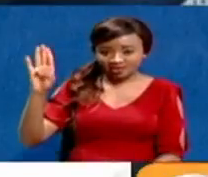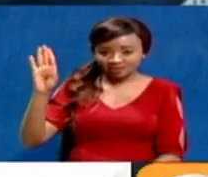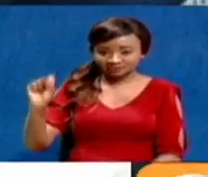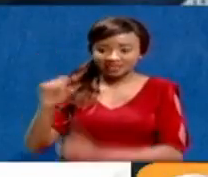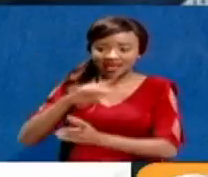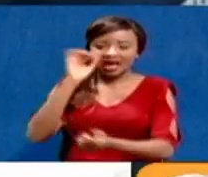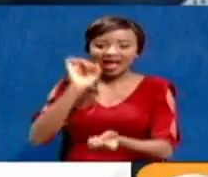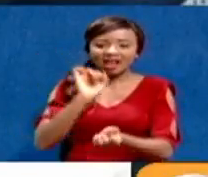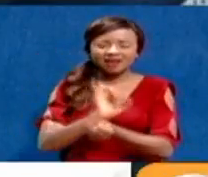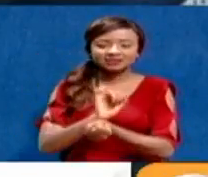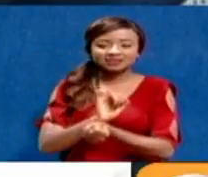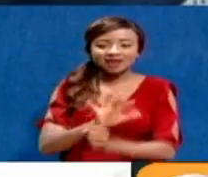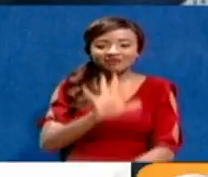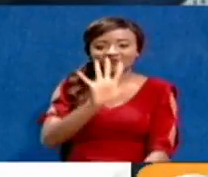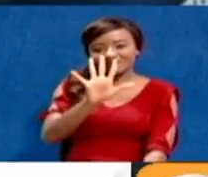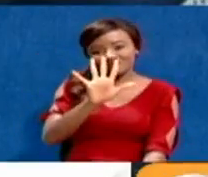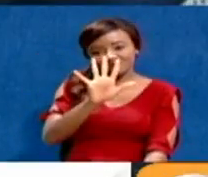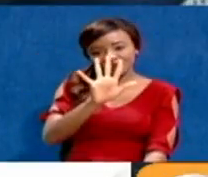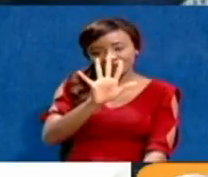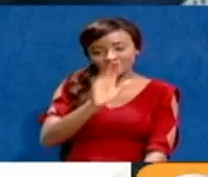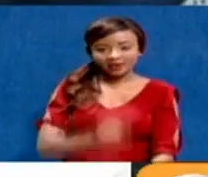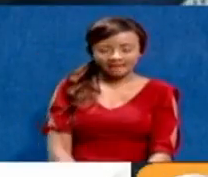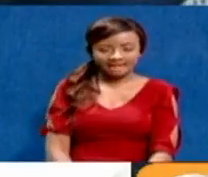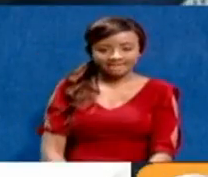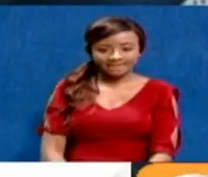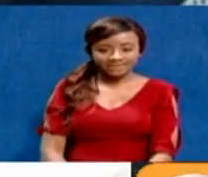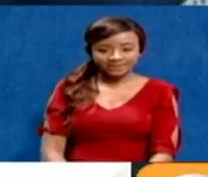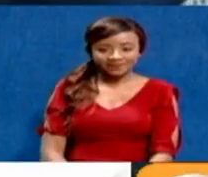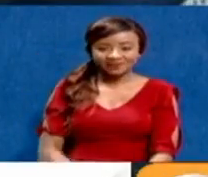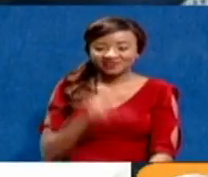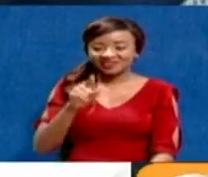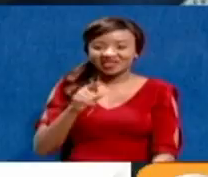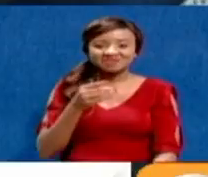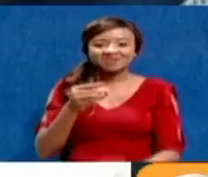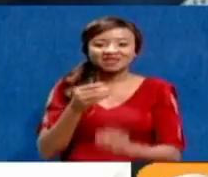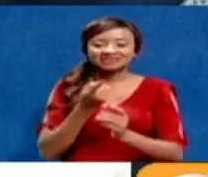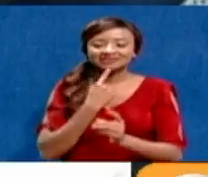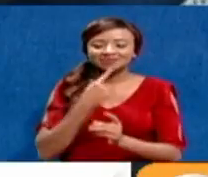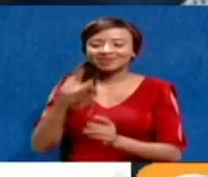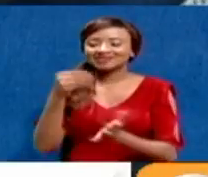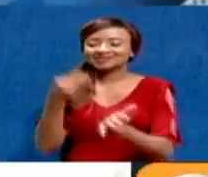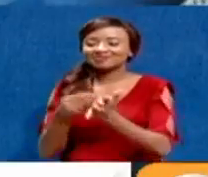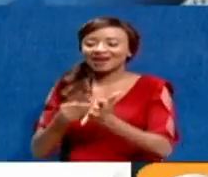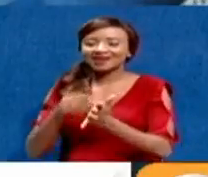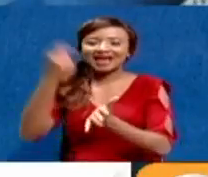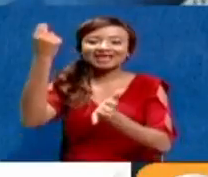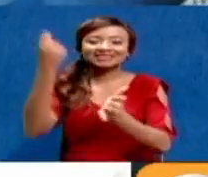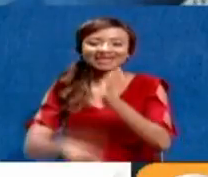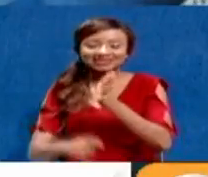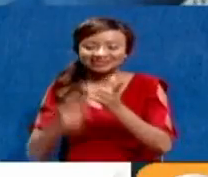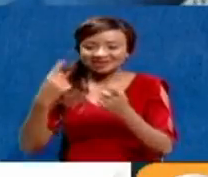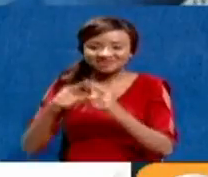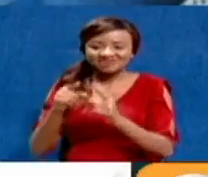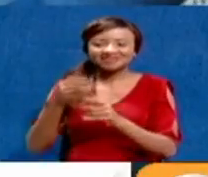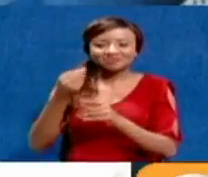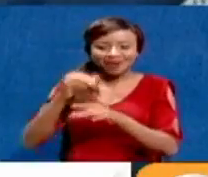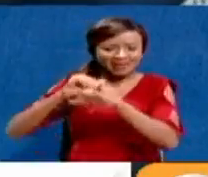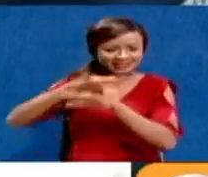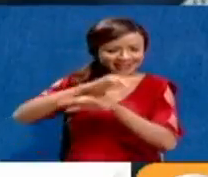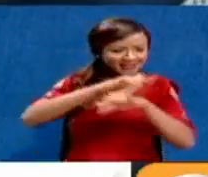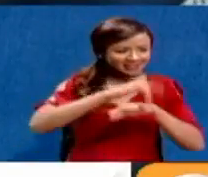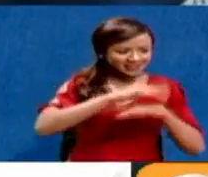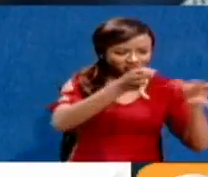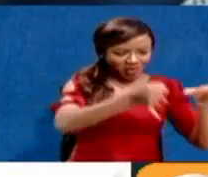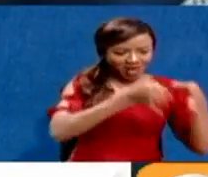amount supposed to have been remitted as tax and deposited into a different account. The rest include Jacqueline Jeri Kangiri,